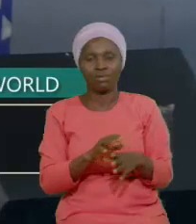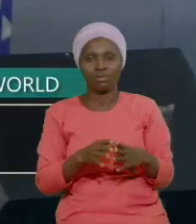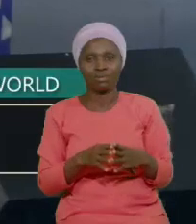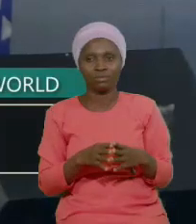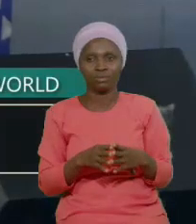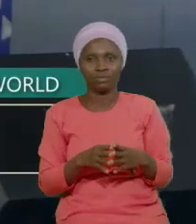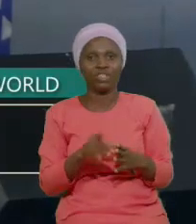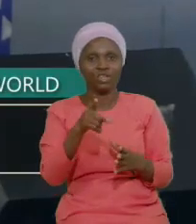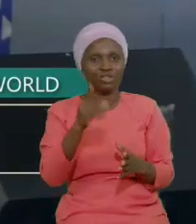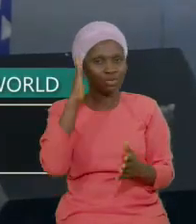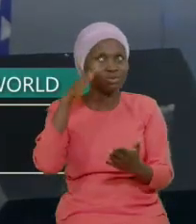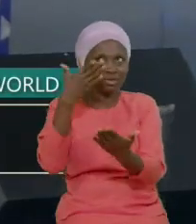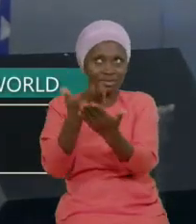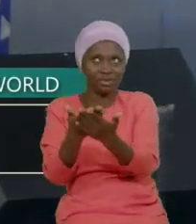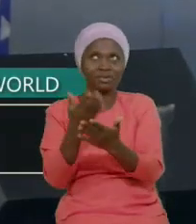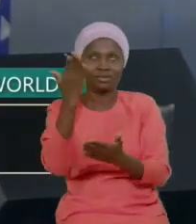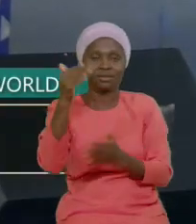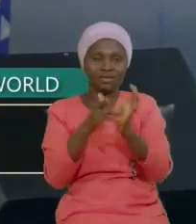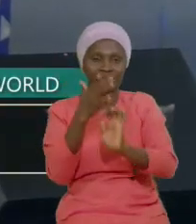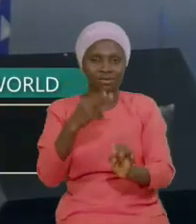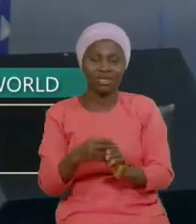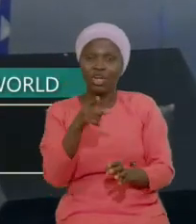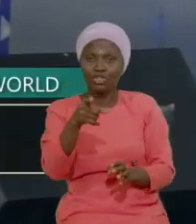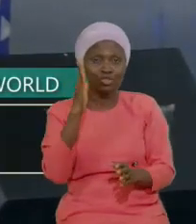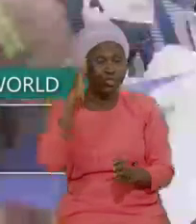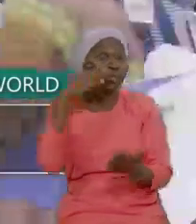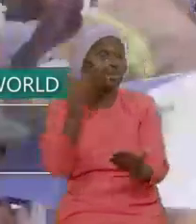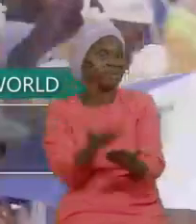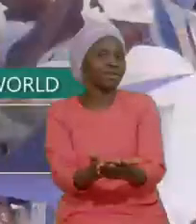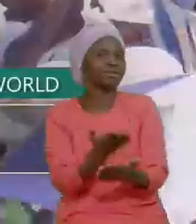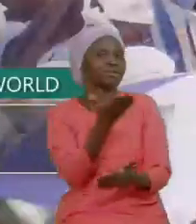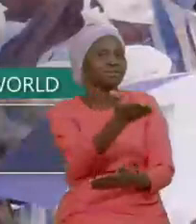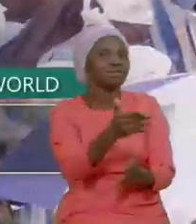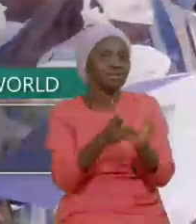You are getting there. You will get there.